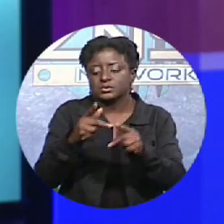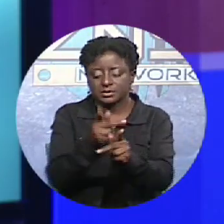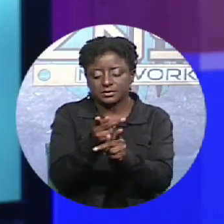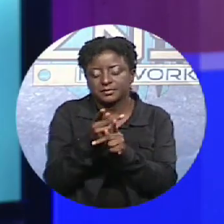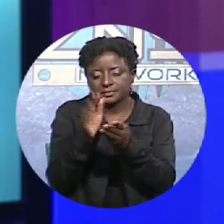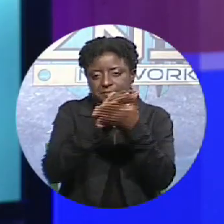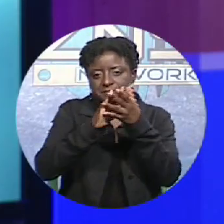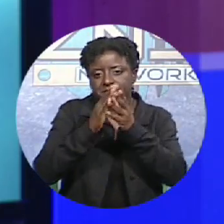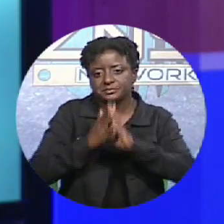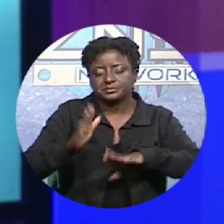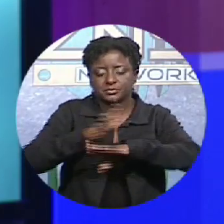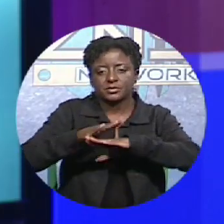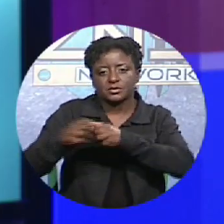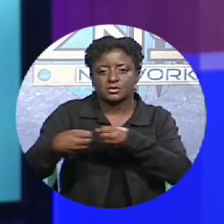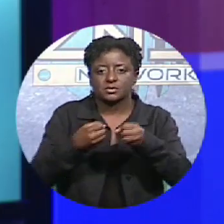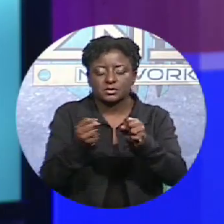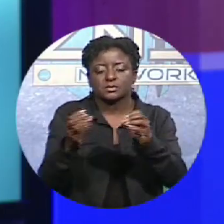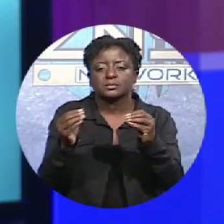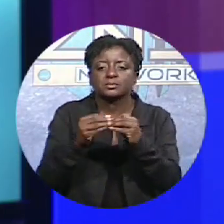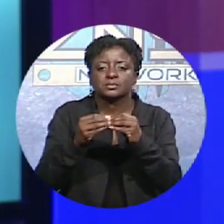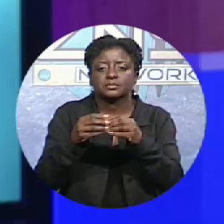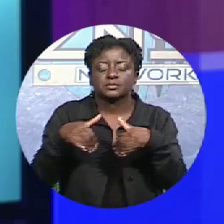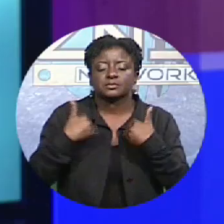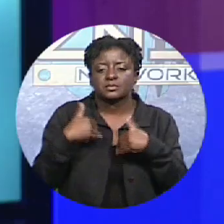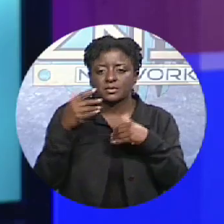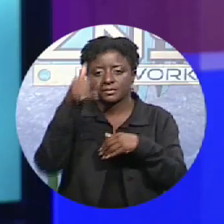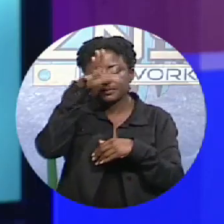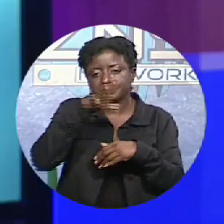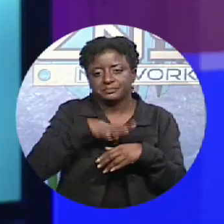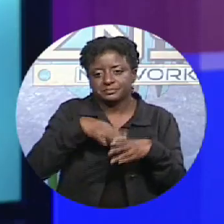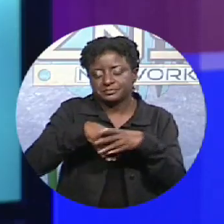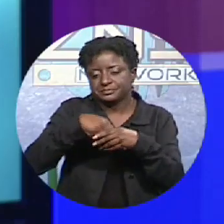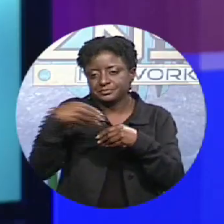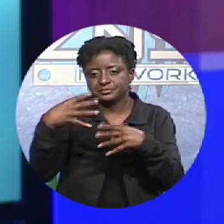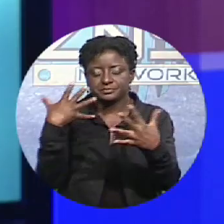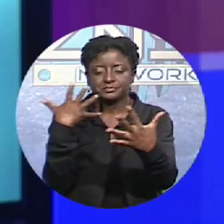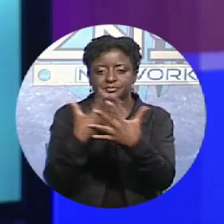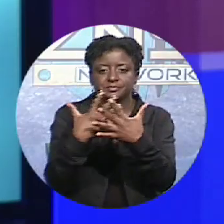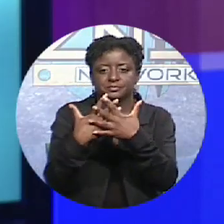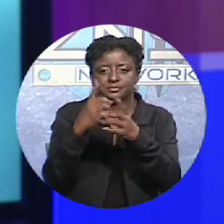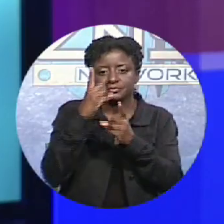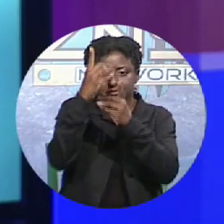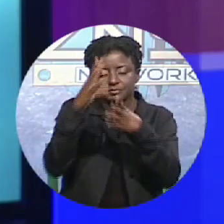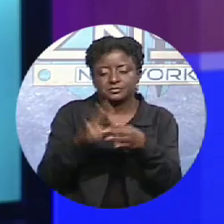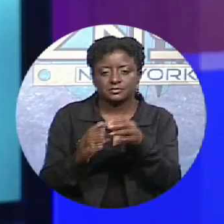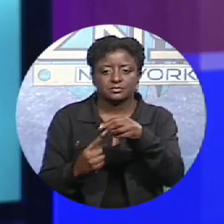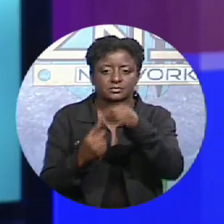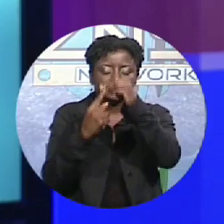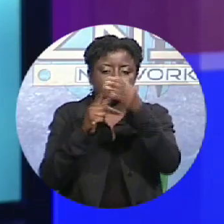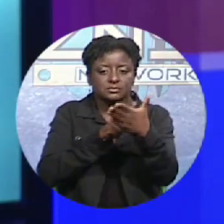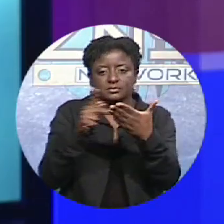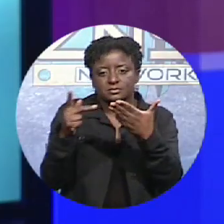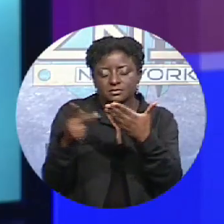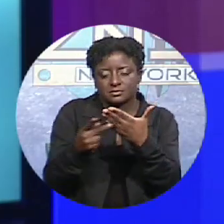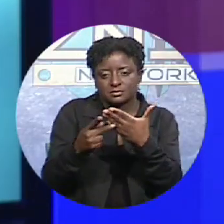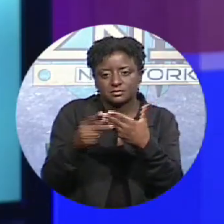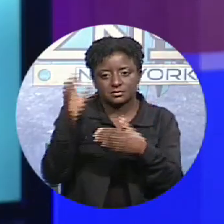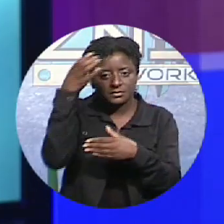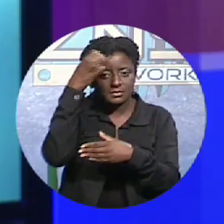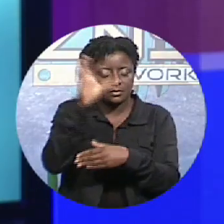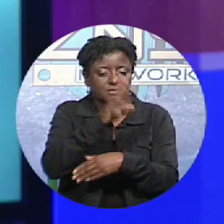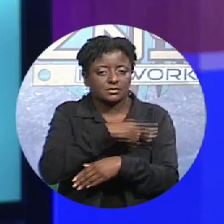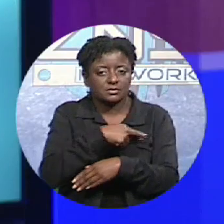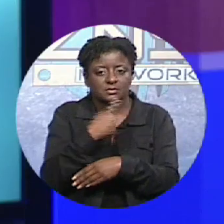on the streets and more young men out of prison. Director of Special Projects in the Ministry of National Security, Carlos Reed, says this